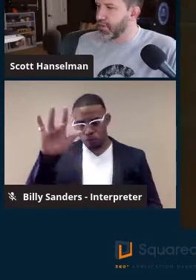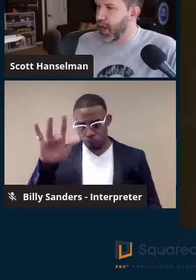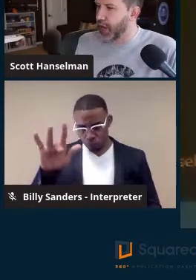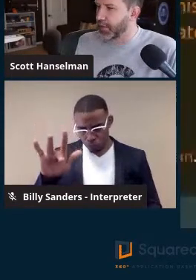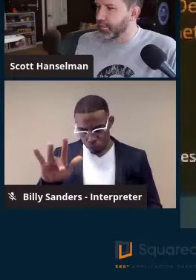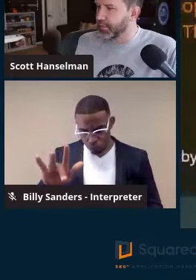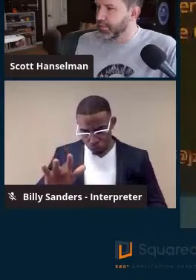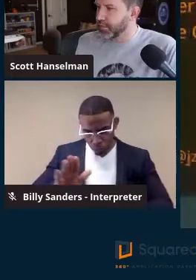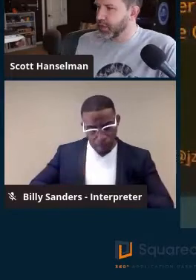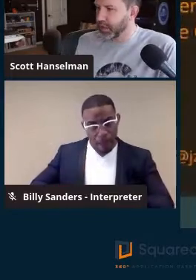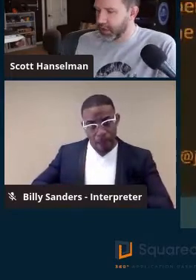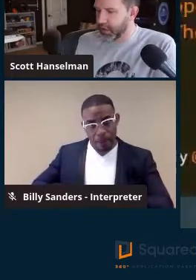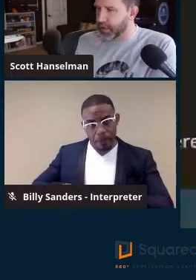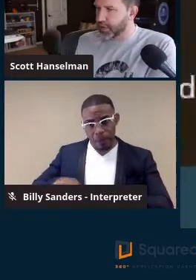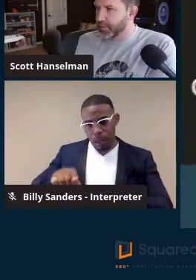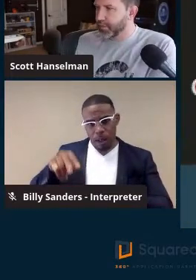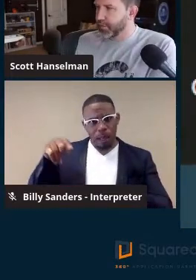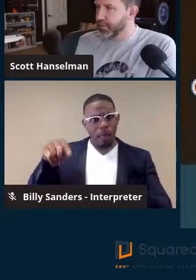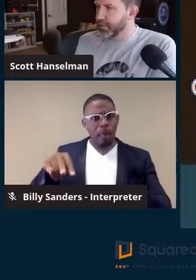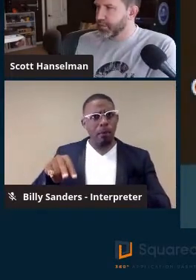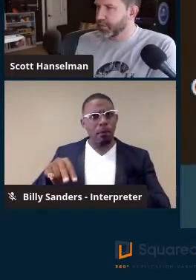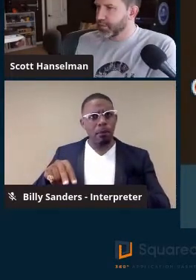very bottom, look at this.